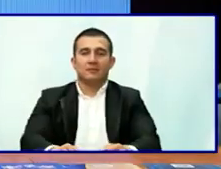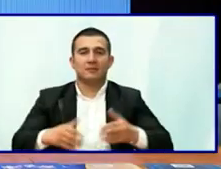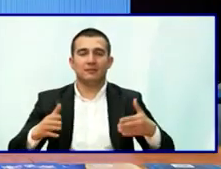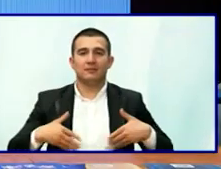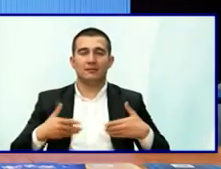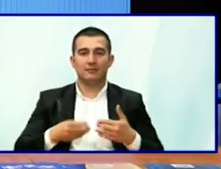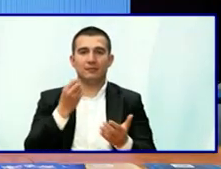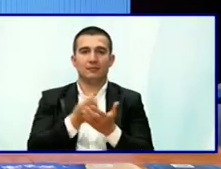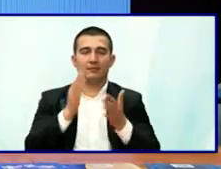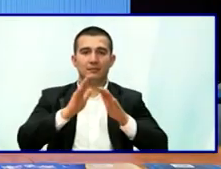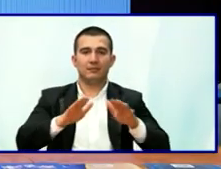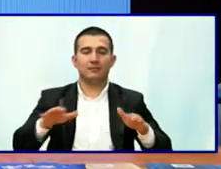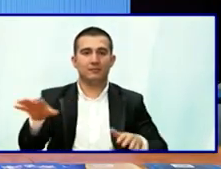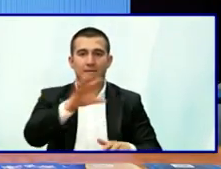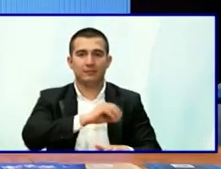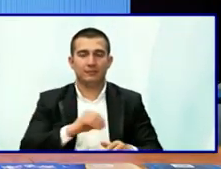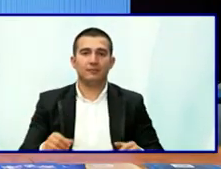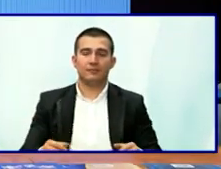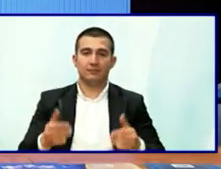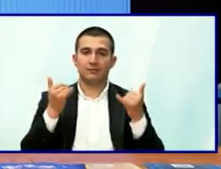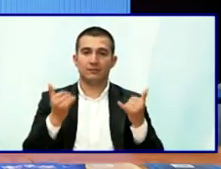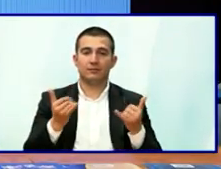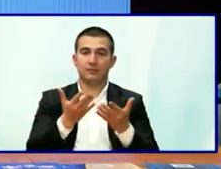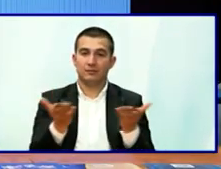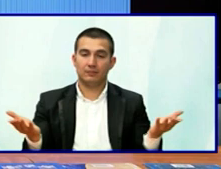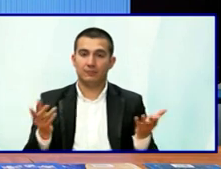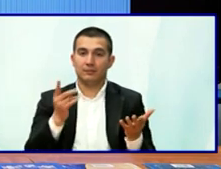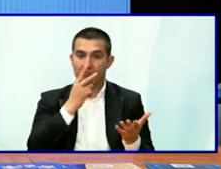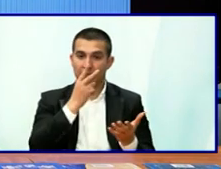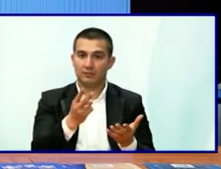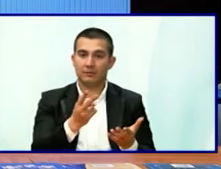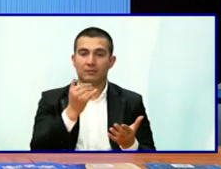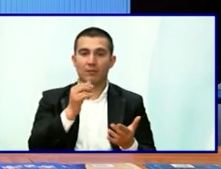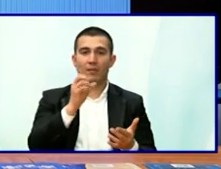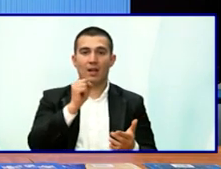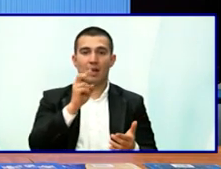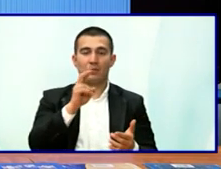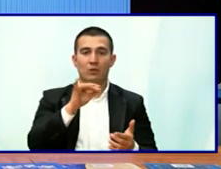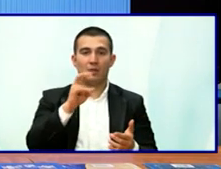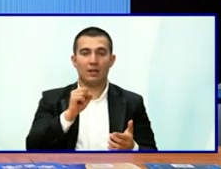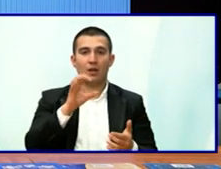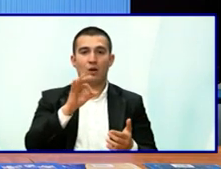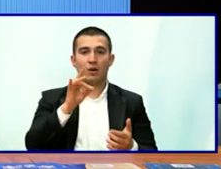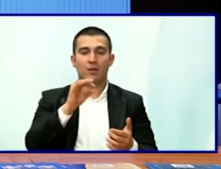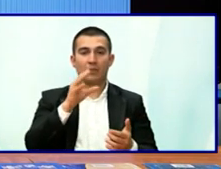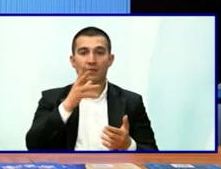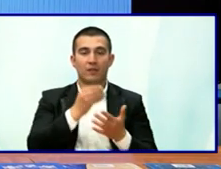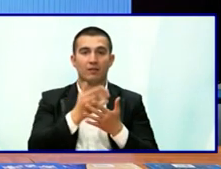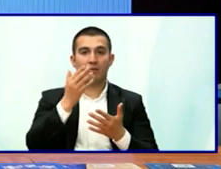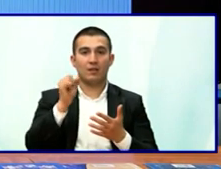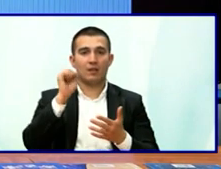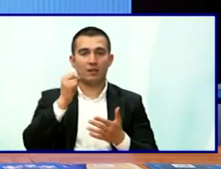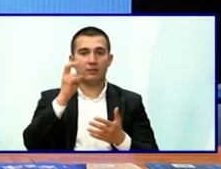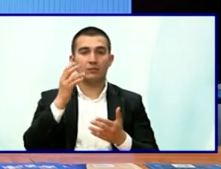Assalomu alaykum aziz o'quvchilar. Mana bugun adabiyot darsida Abdulla Oripovning O'zbekiston